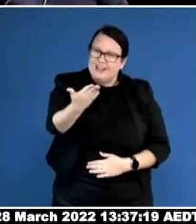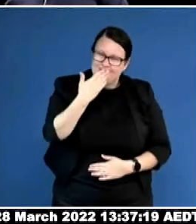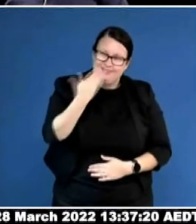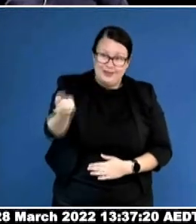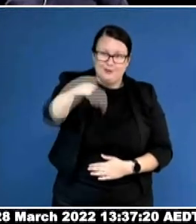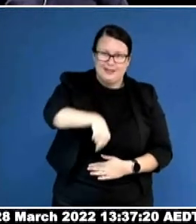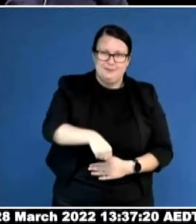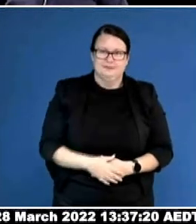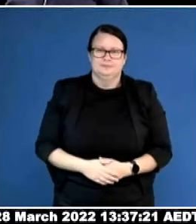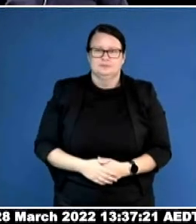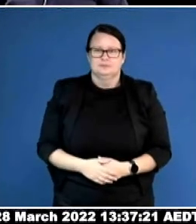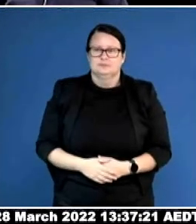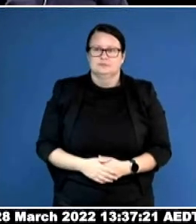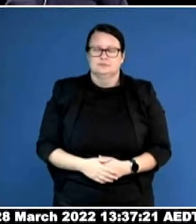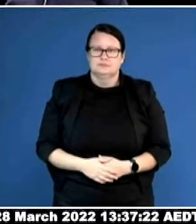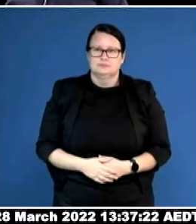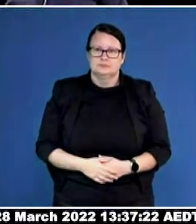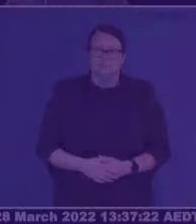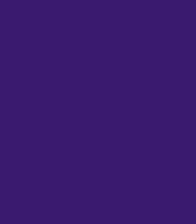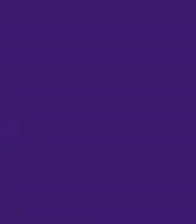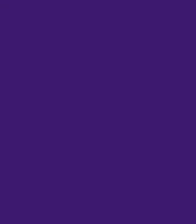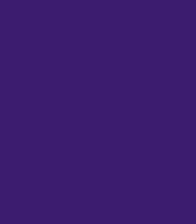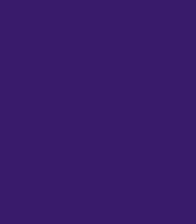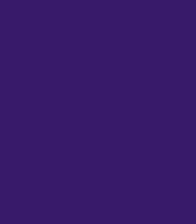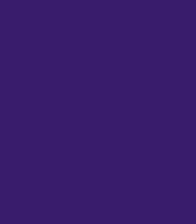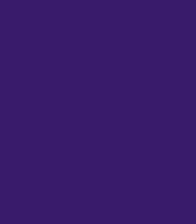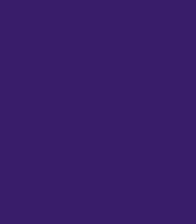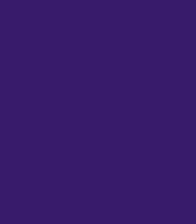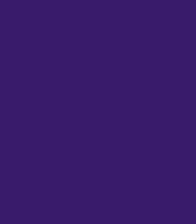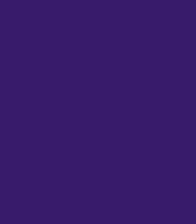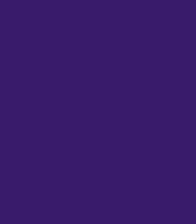The Royal Commission is now adjourned.